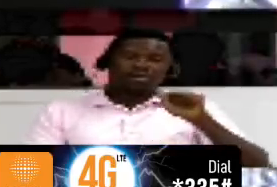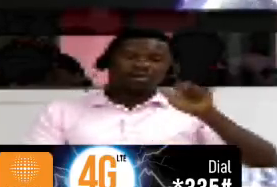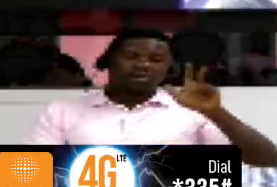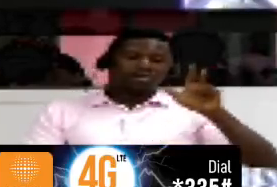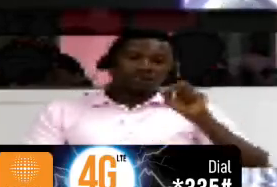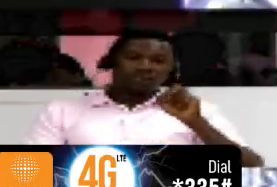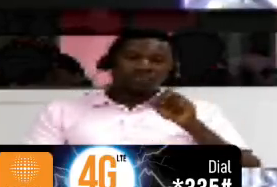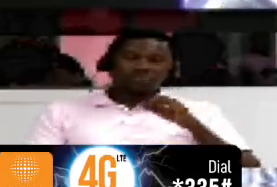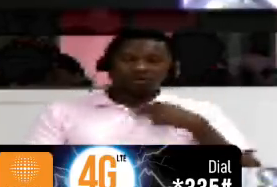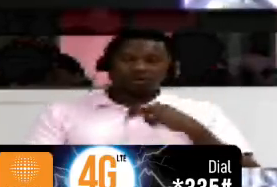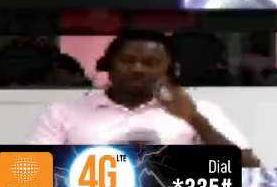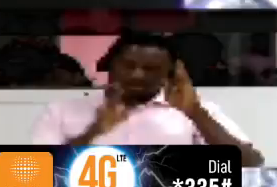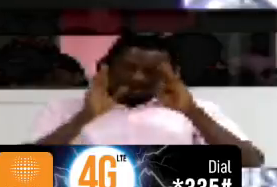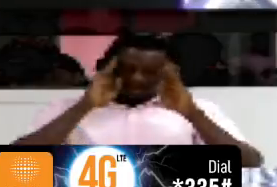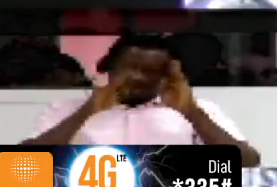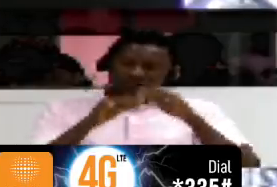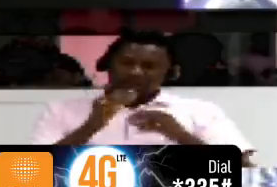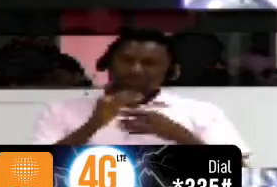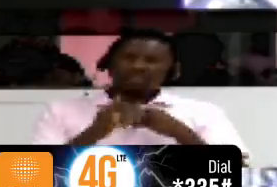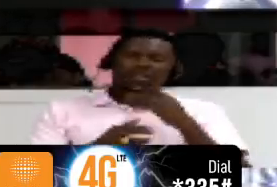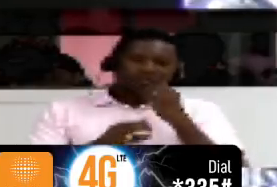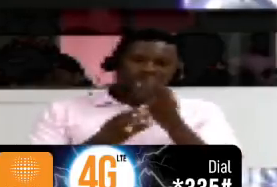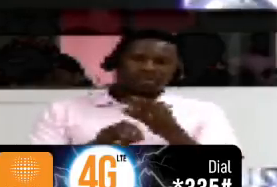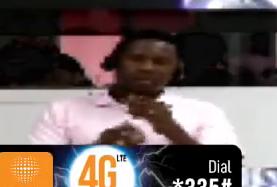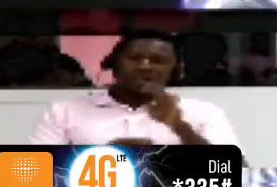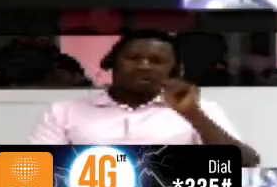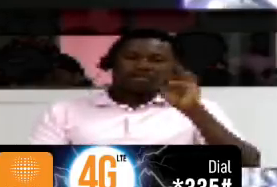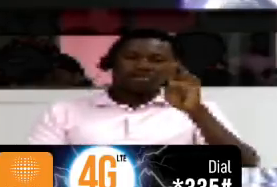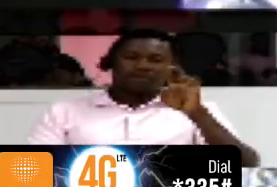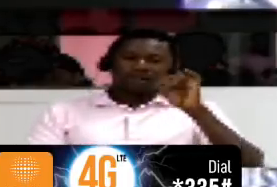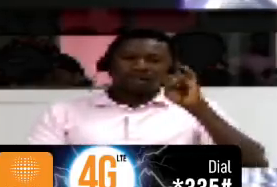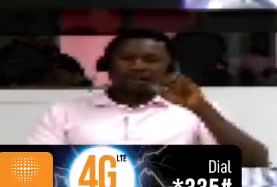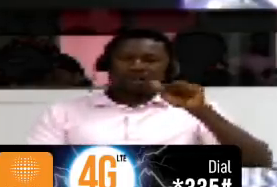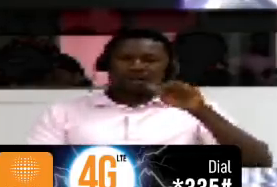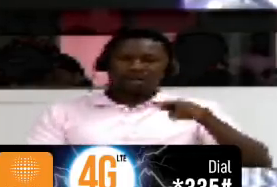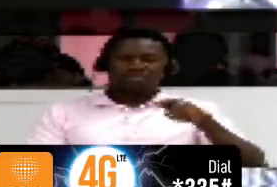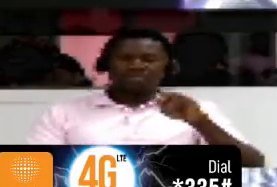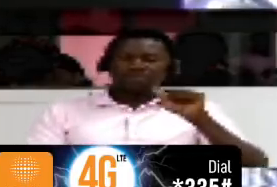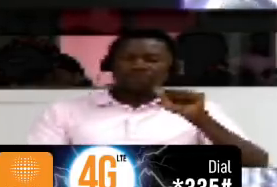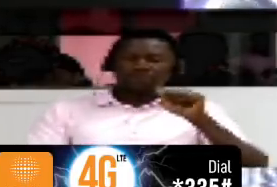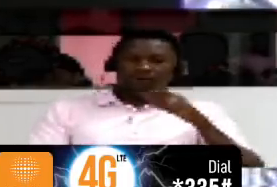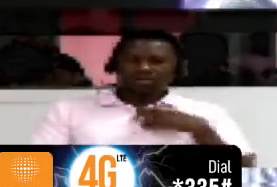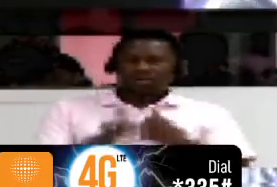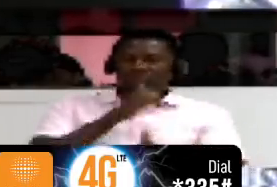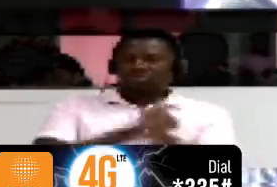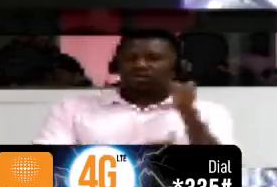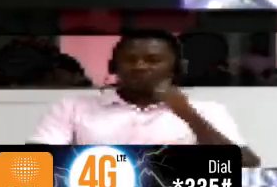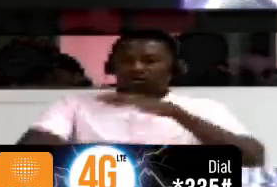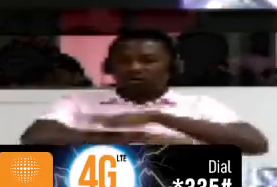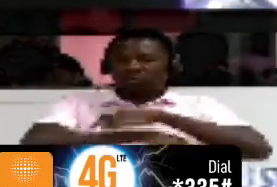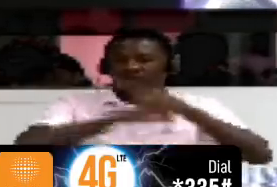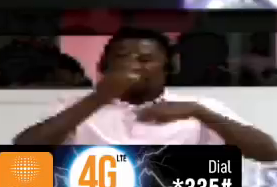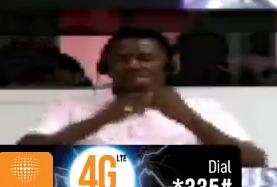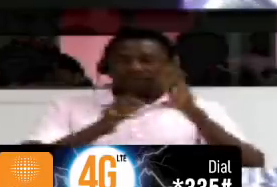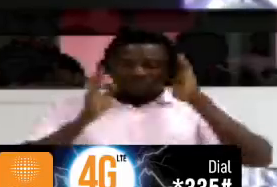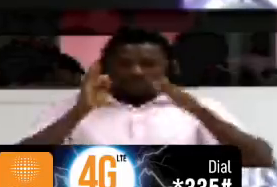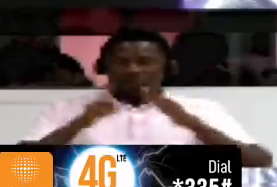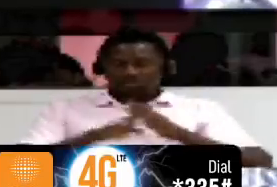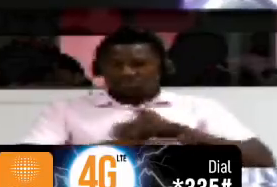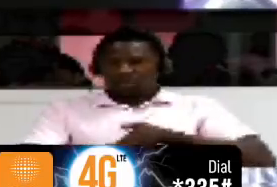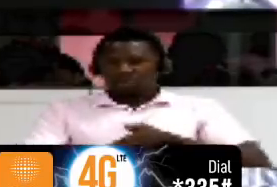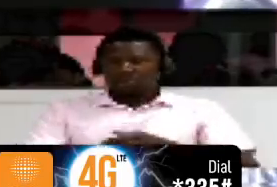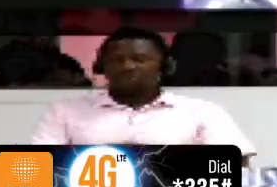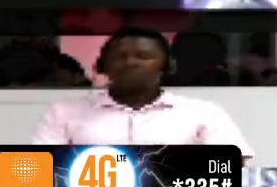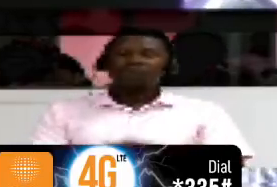behalf, and then said Ibrahima could return to school after Tobaske. Is that correct? Exactly. Please continue. What